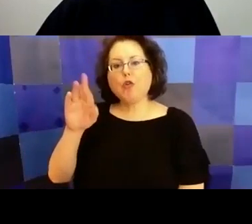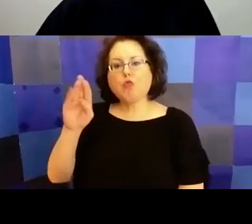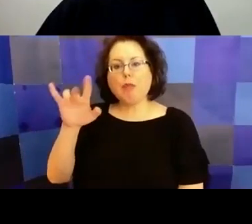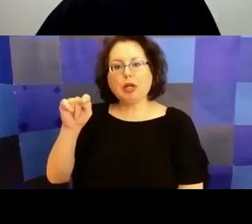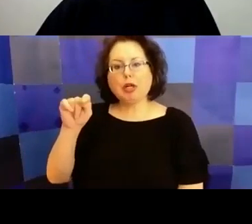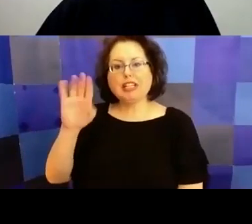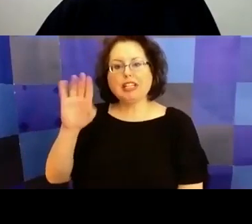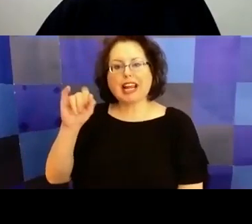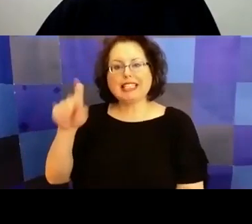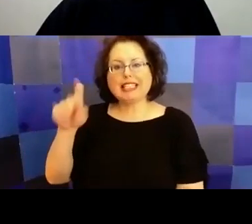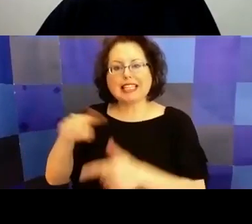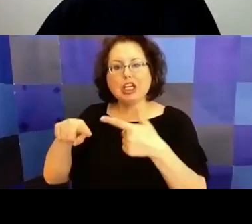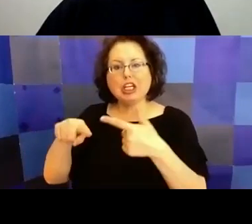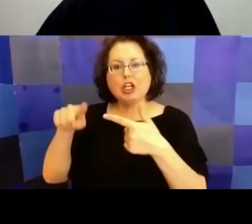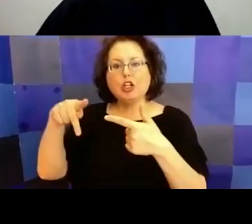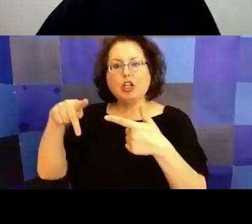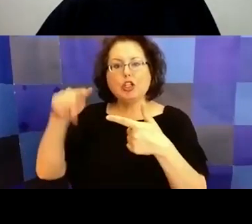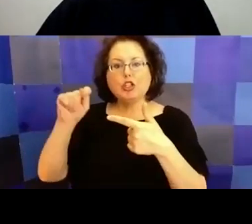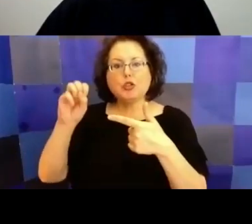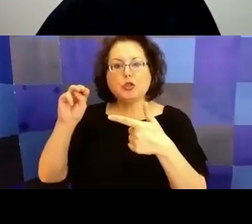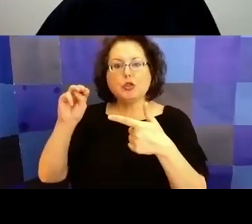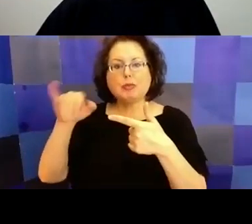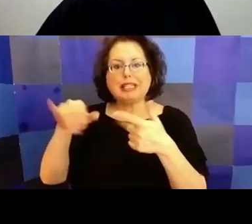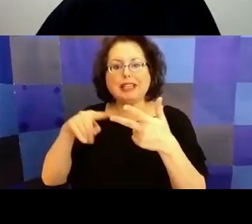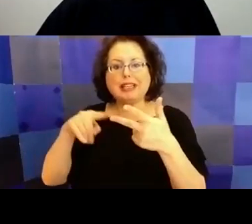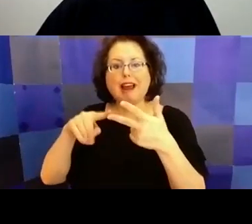Patrick Toomey, and our representative Connor Lamb.